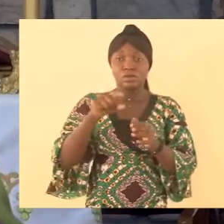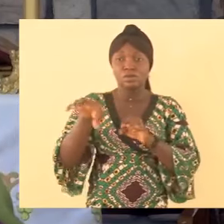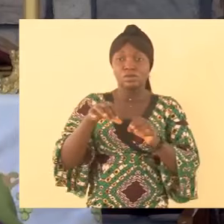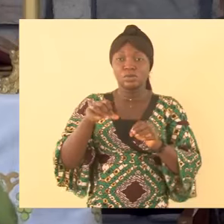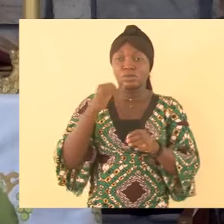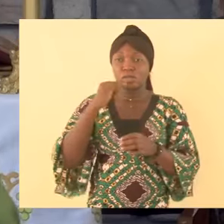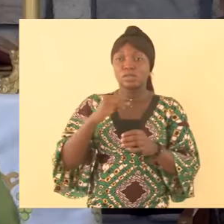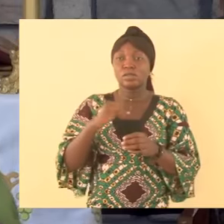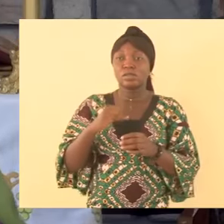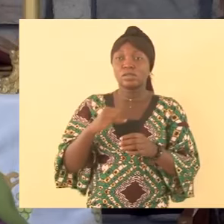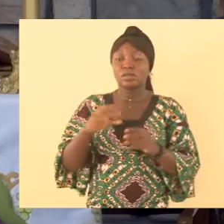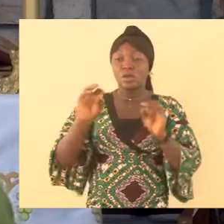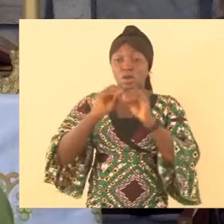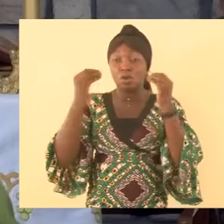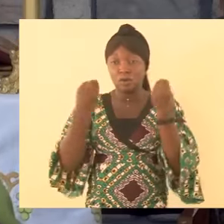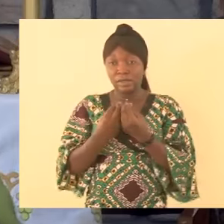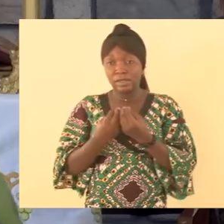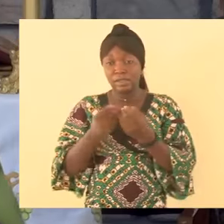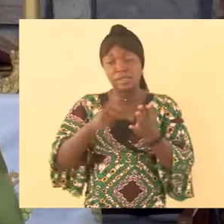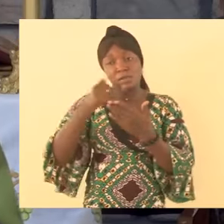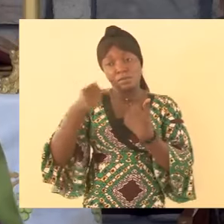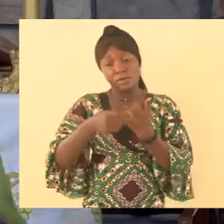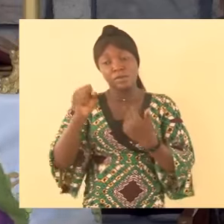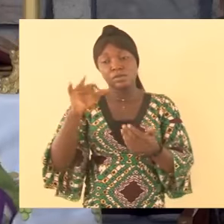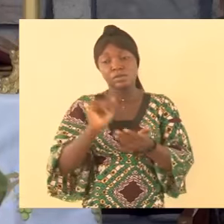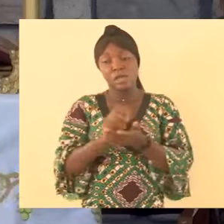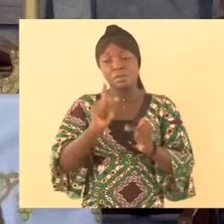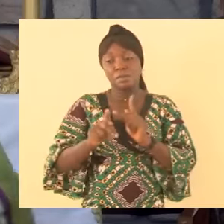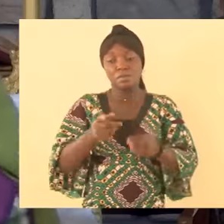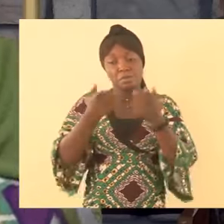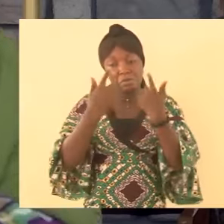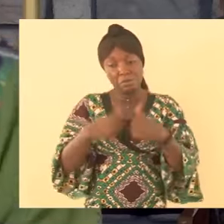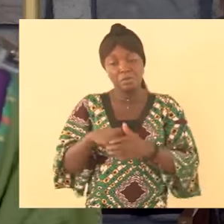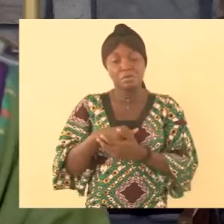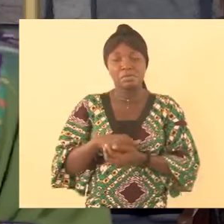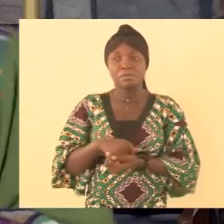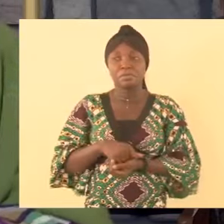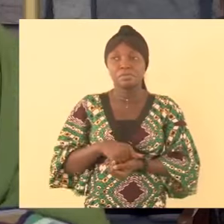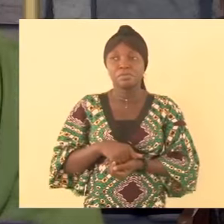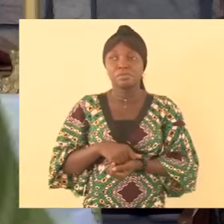launch event, which you call launching, so that people can come and